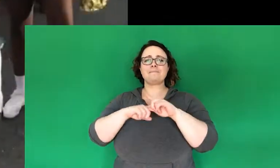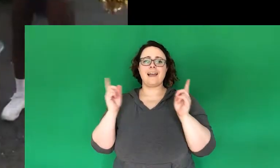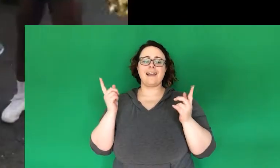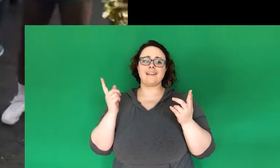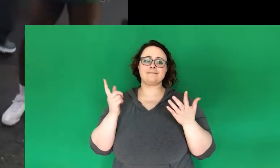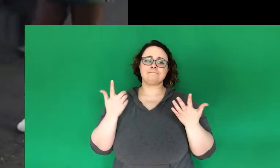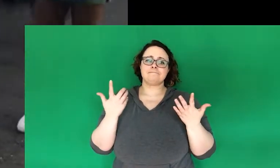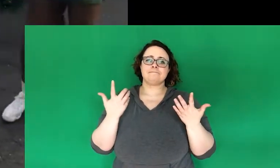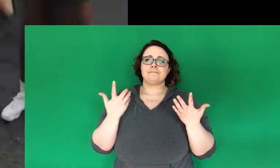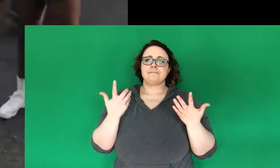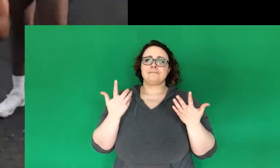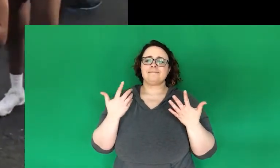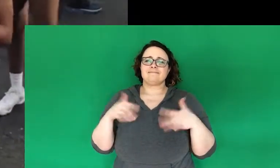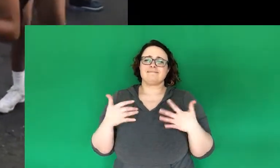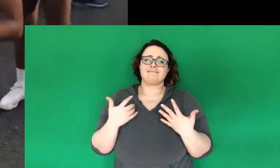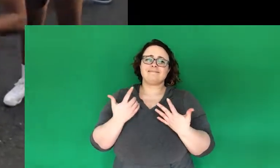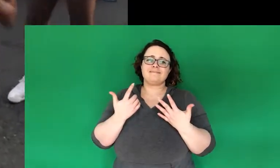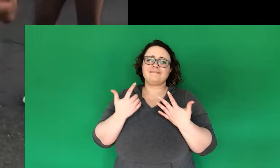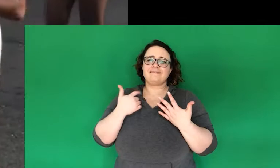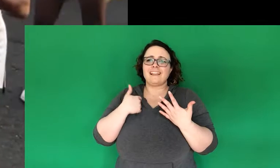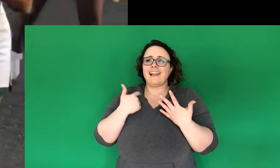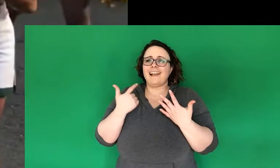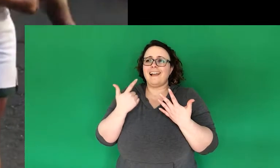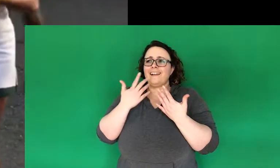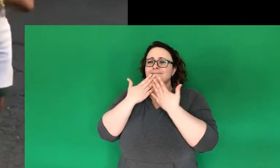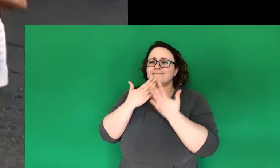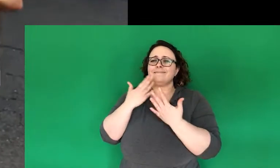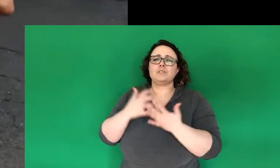imprinted. But I can't even begin